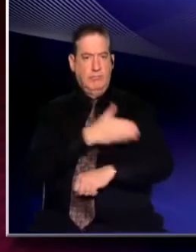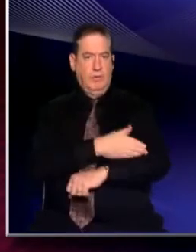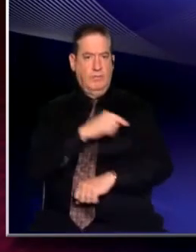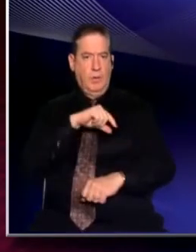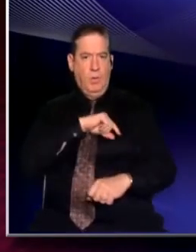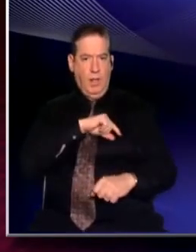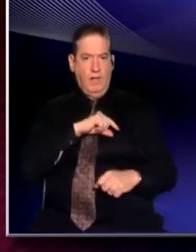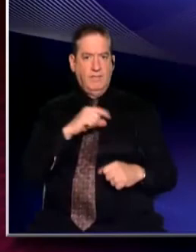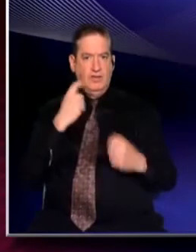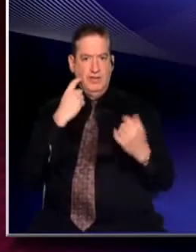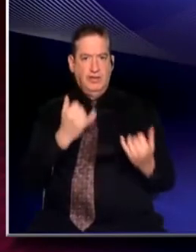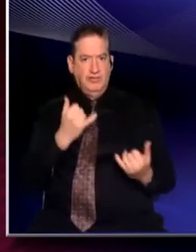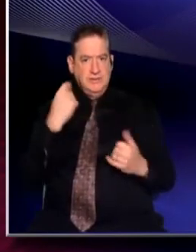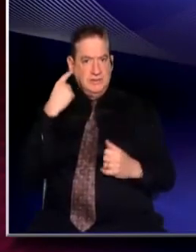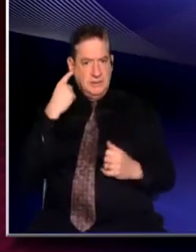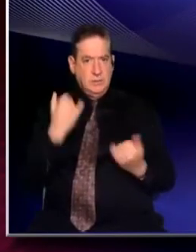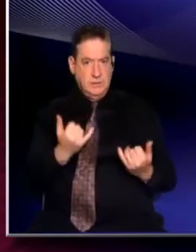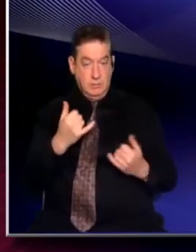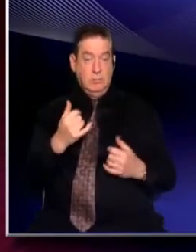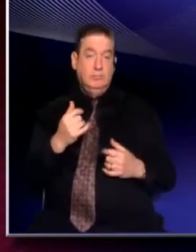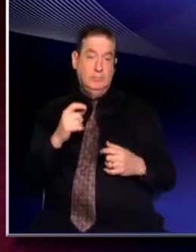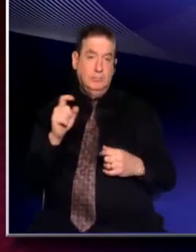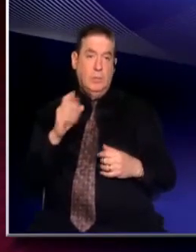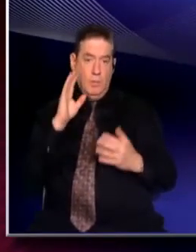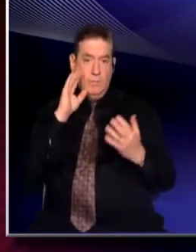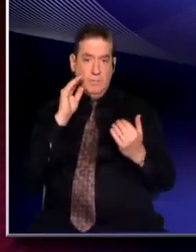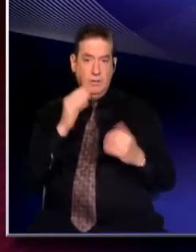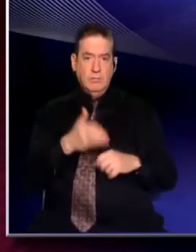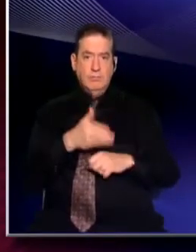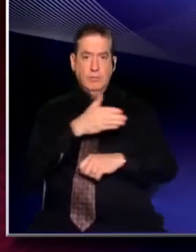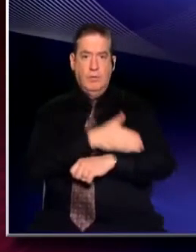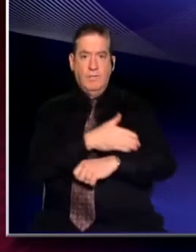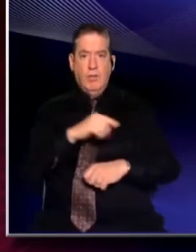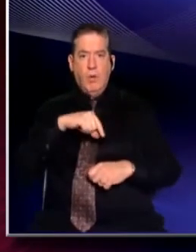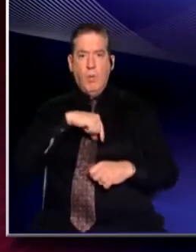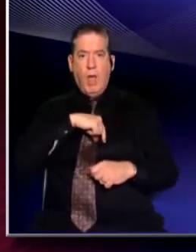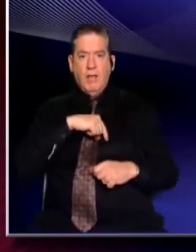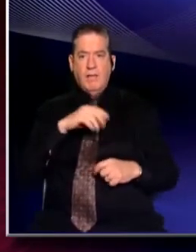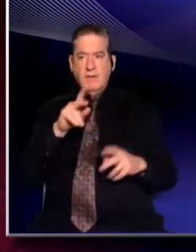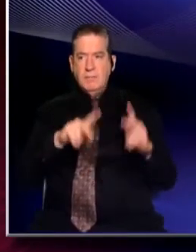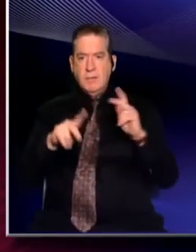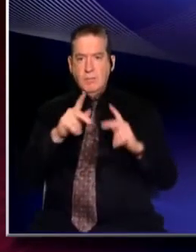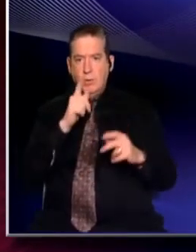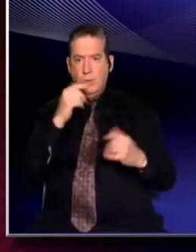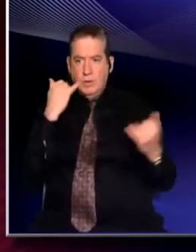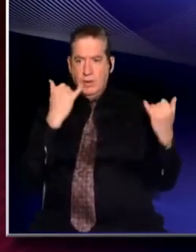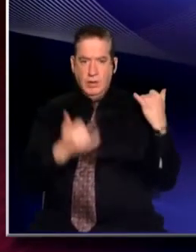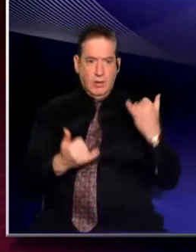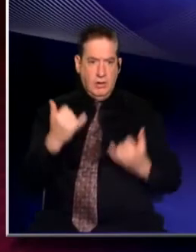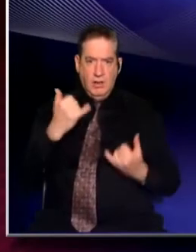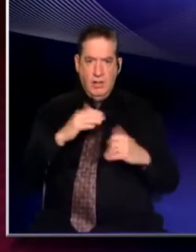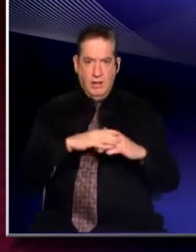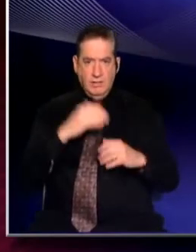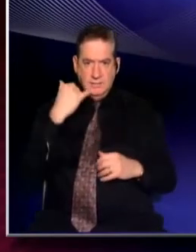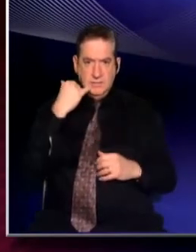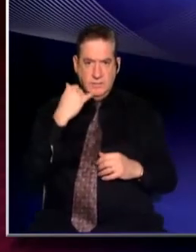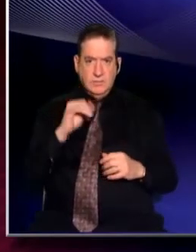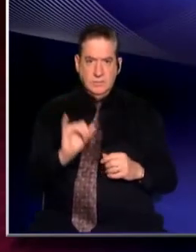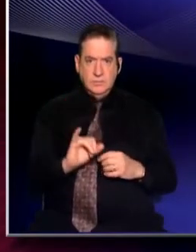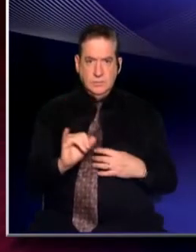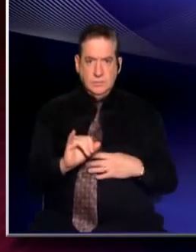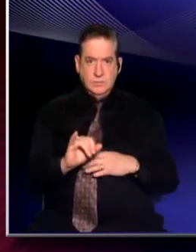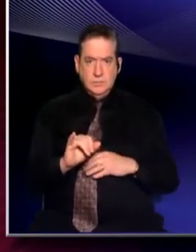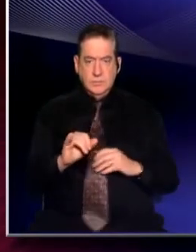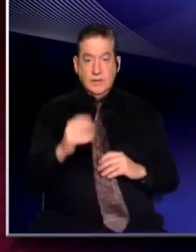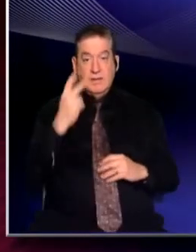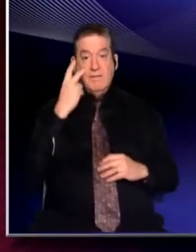of the current sound today. It should hopefully improve the quality of people calling in on the telephone as well. In terms of the